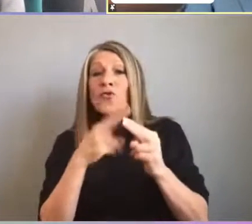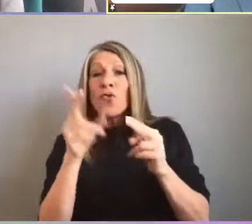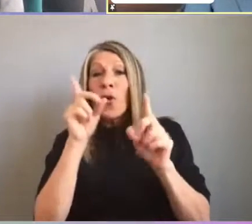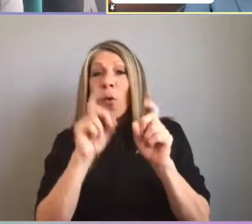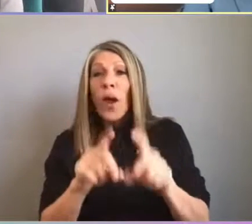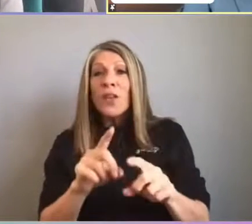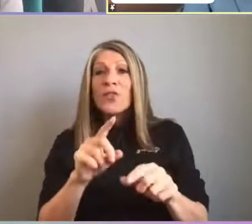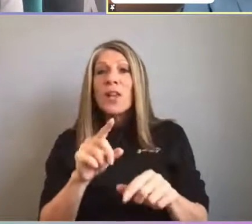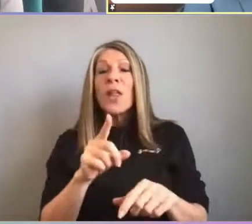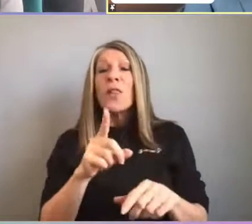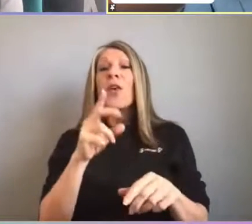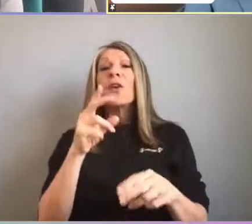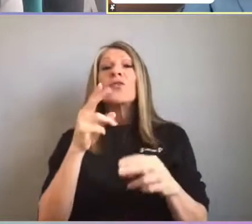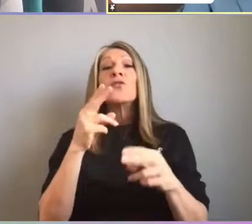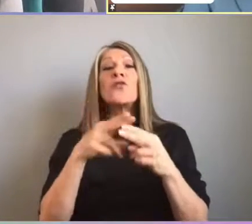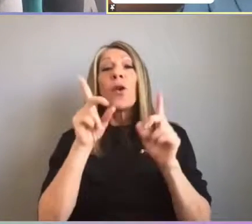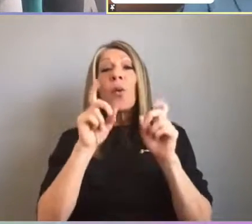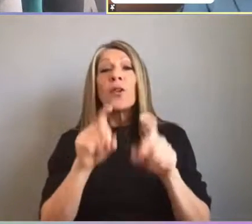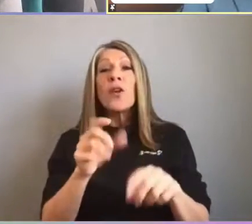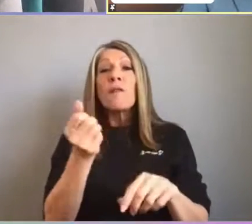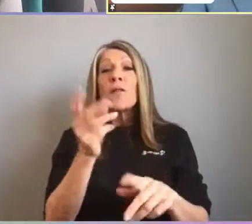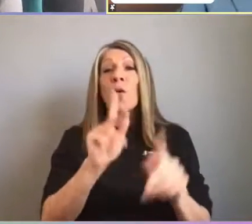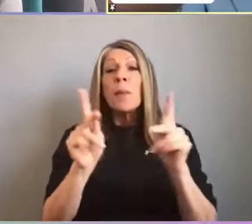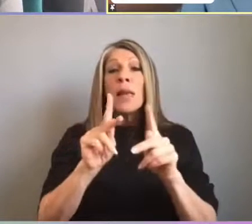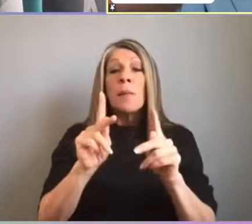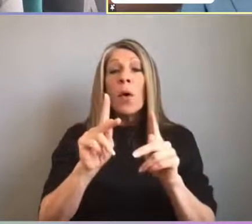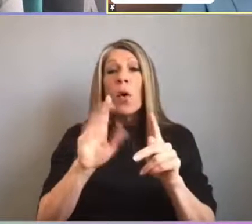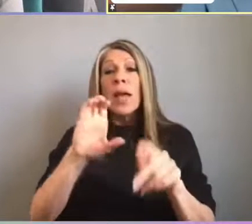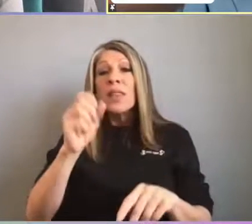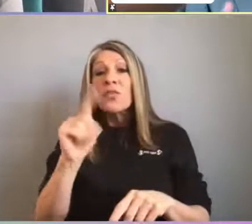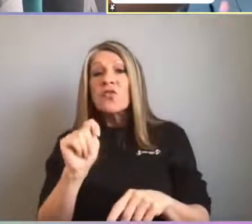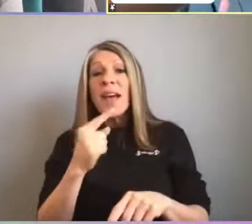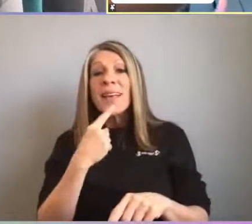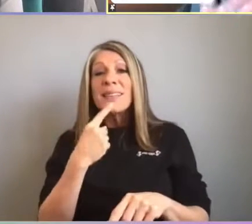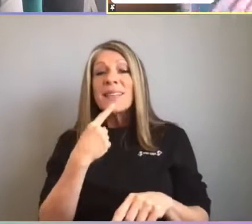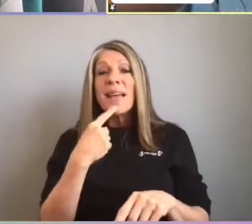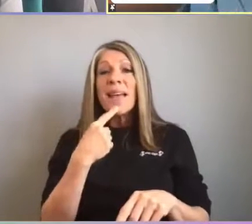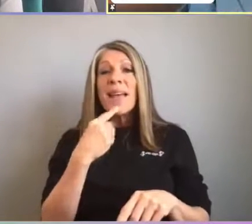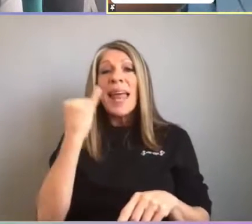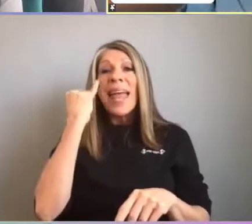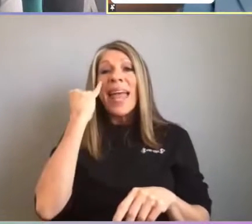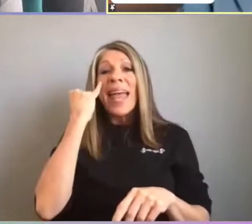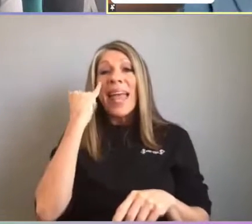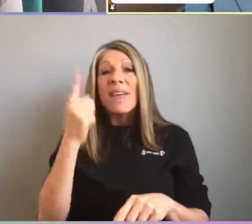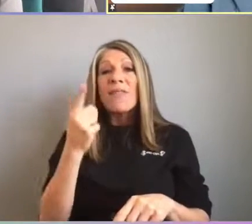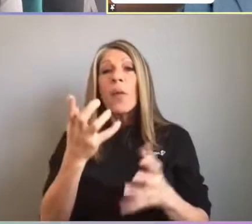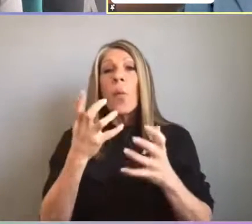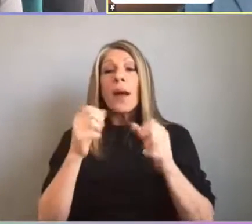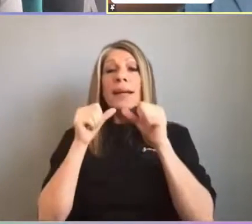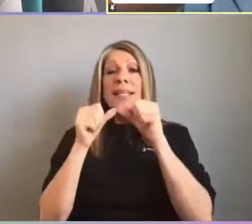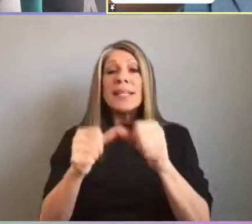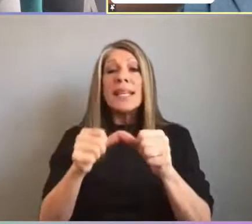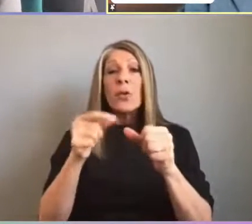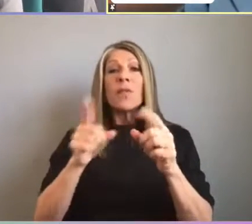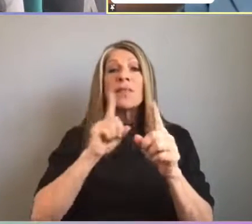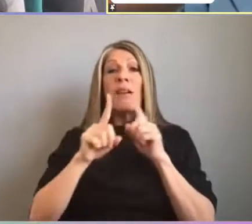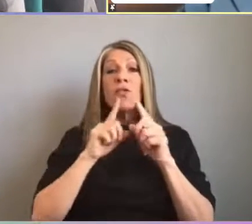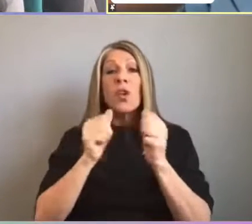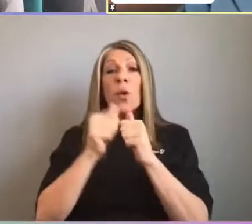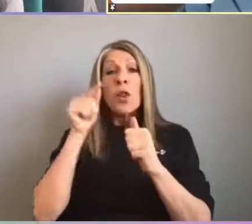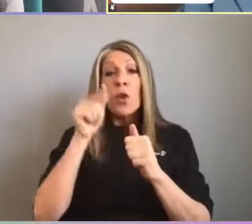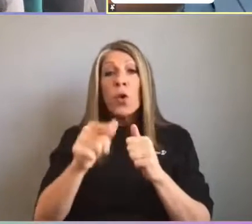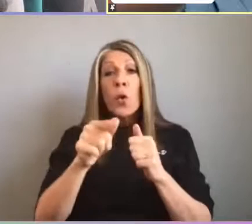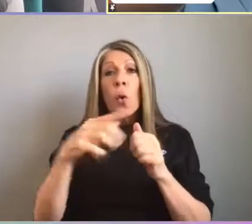let you close. The one quick question is, a couple people in the chat has said if they would like to continue this conversation with you outside